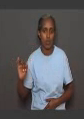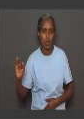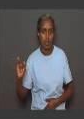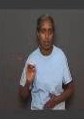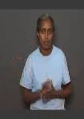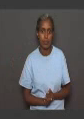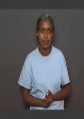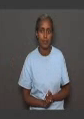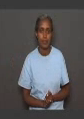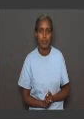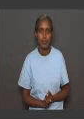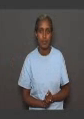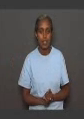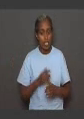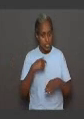4i.